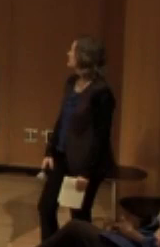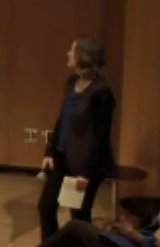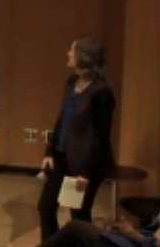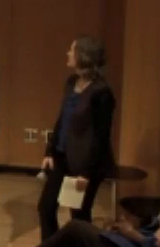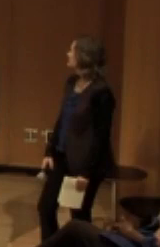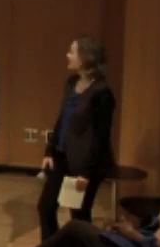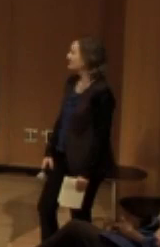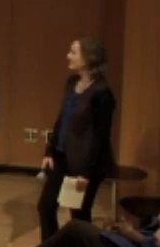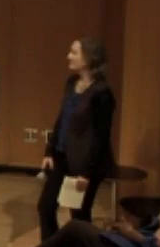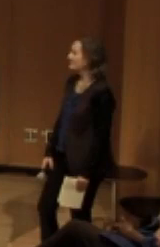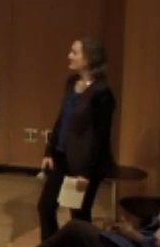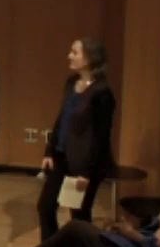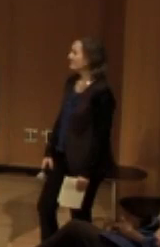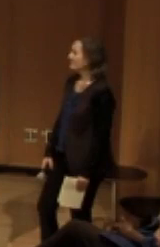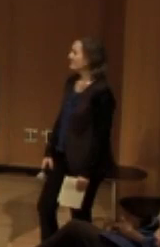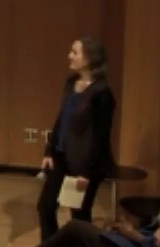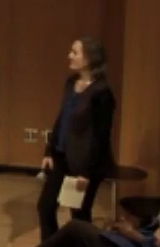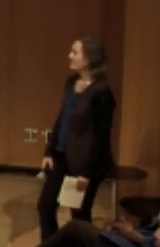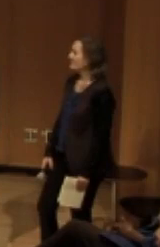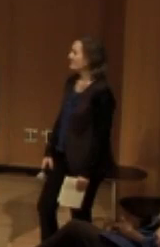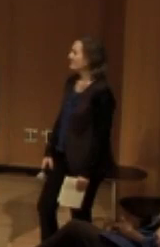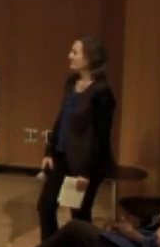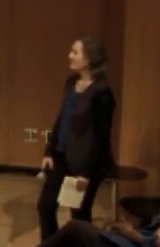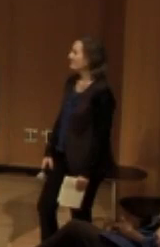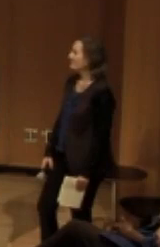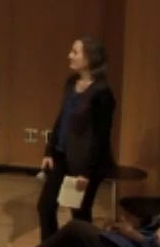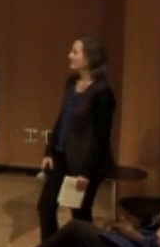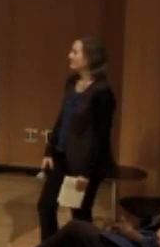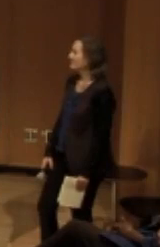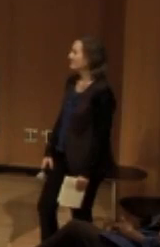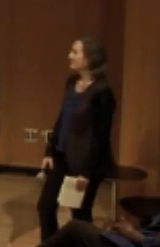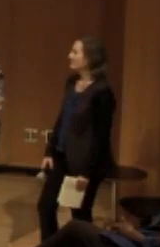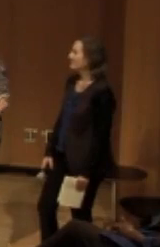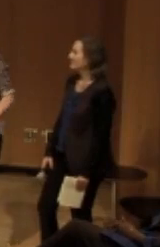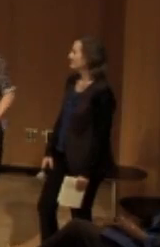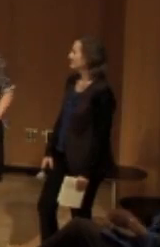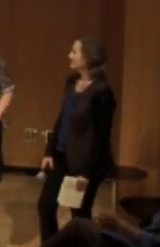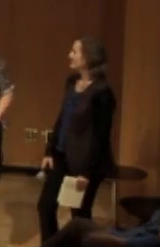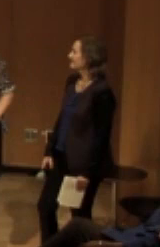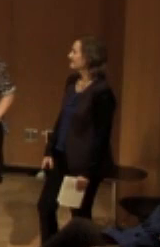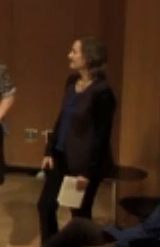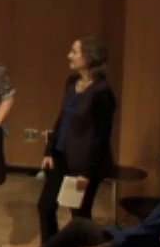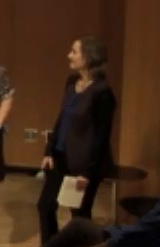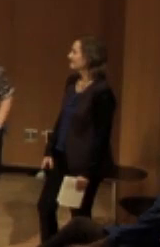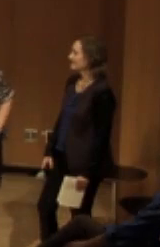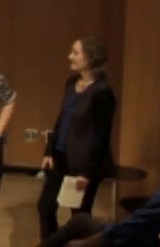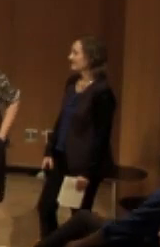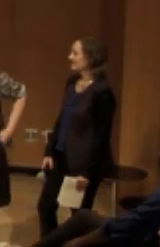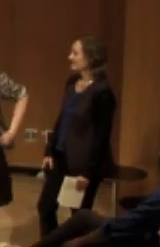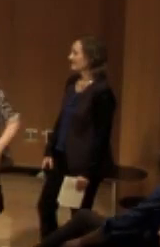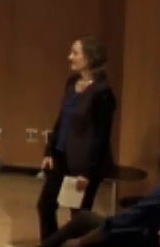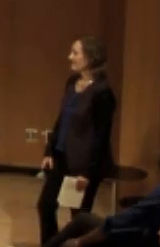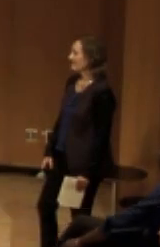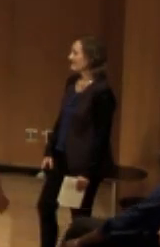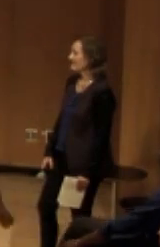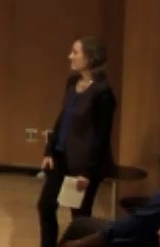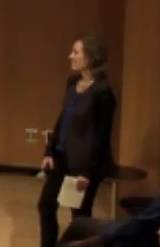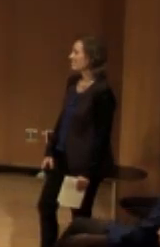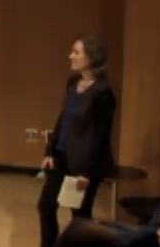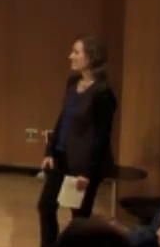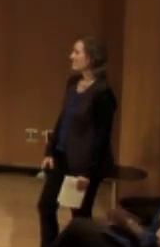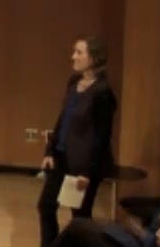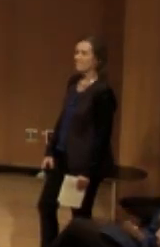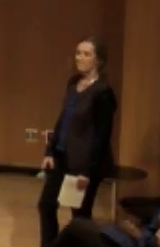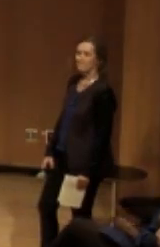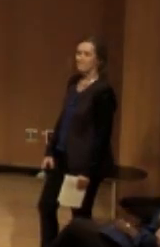and international nonprofit theater Global streaming platform VJ and Thea for being back